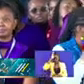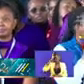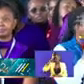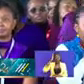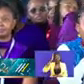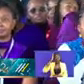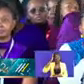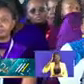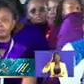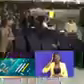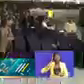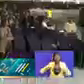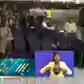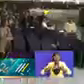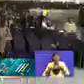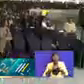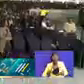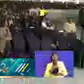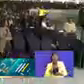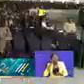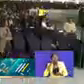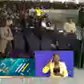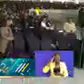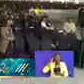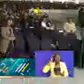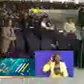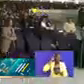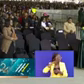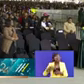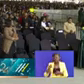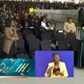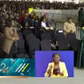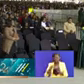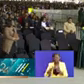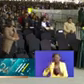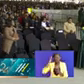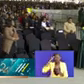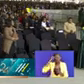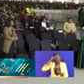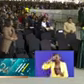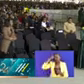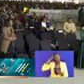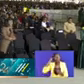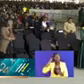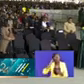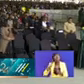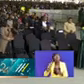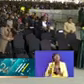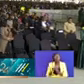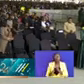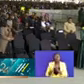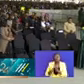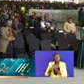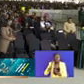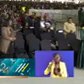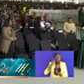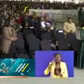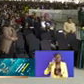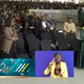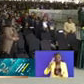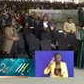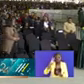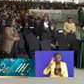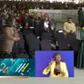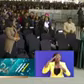matter what we know we refuse to insult them because you the the order is that you ought to be